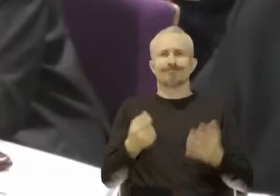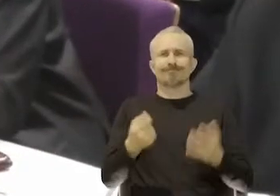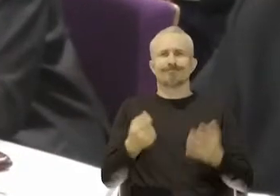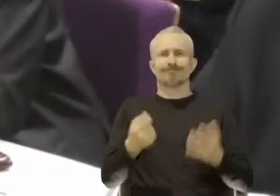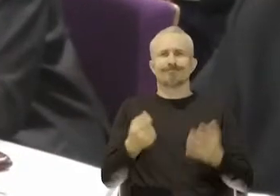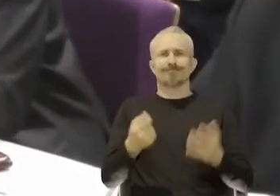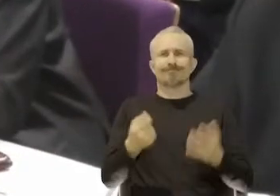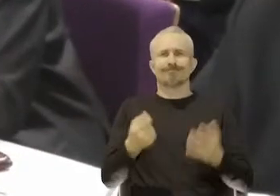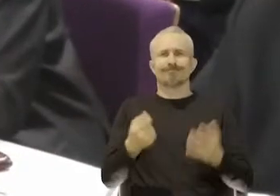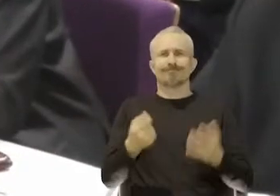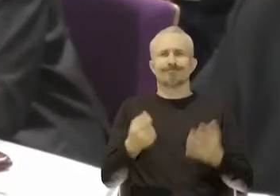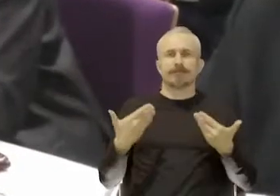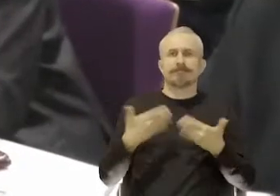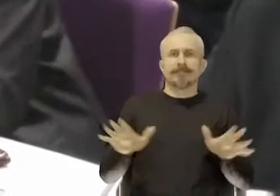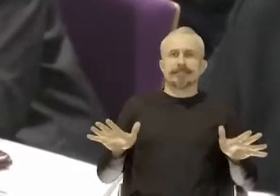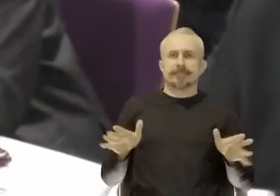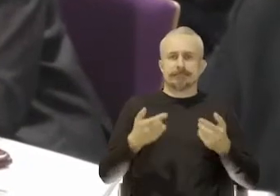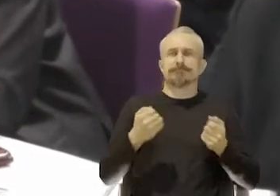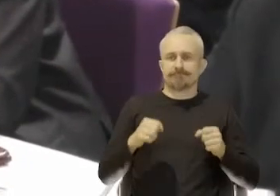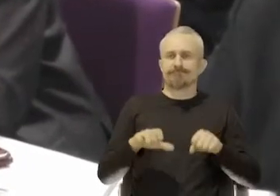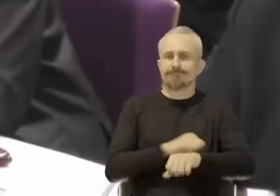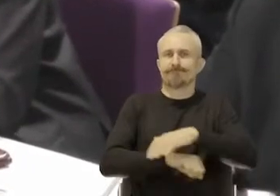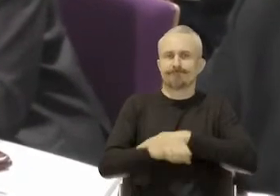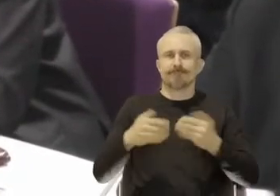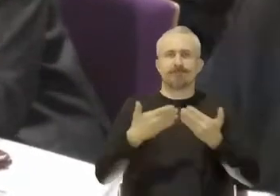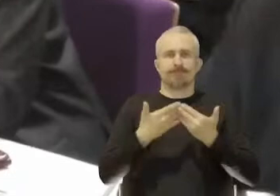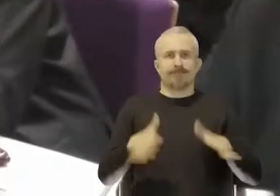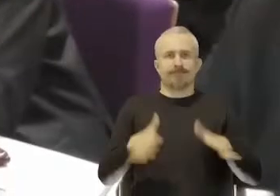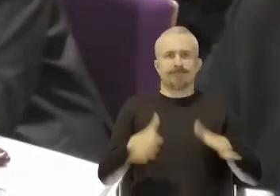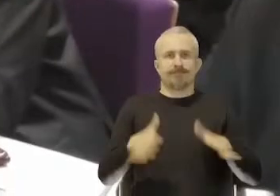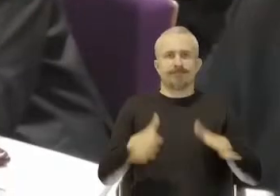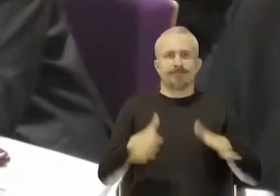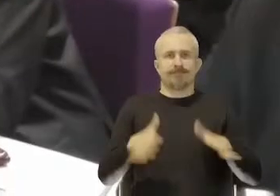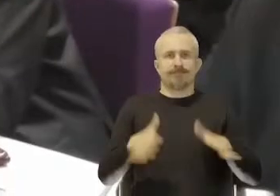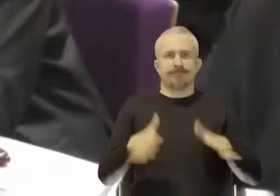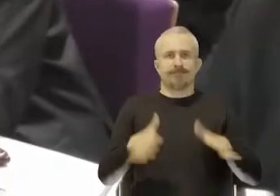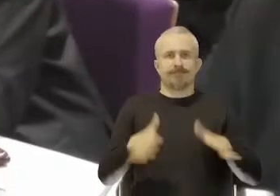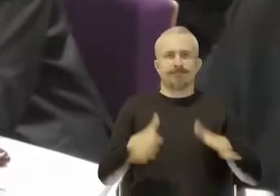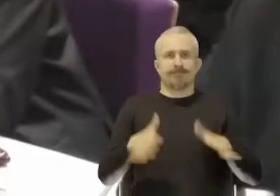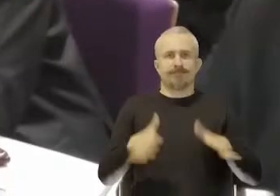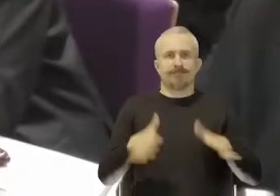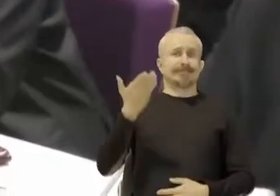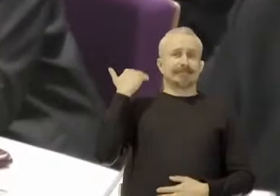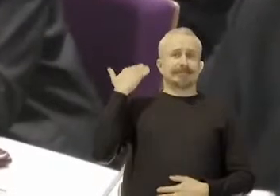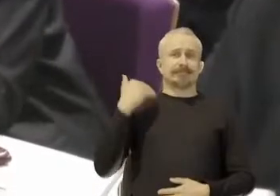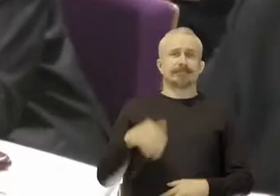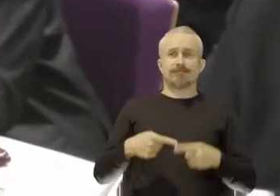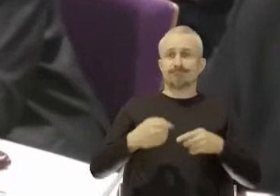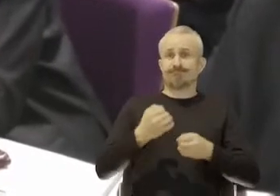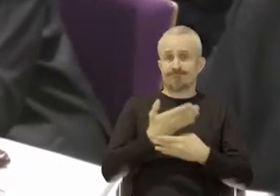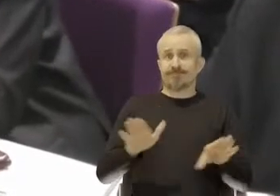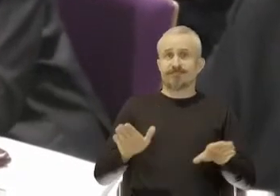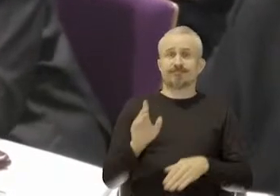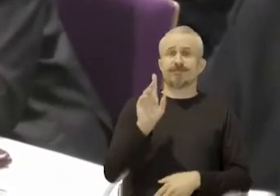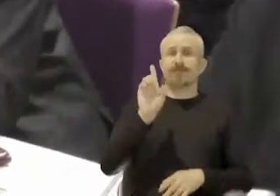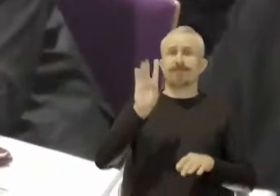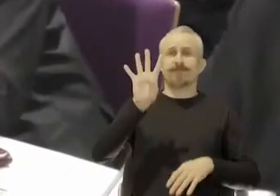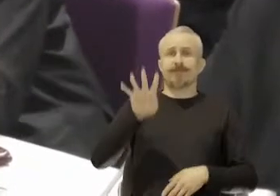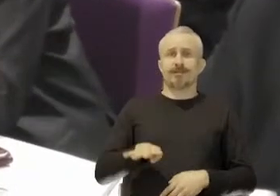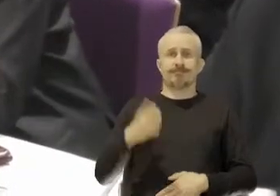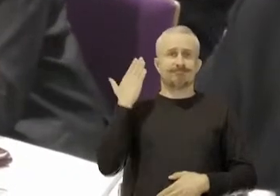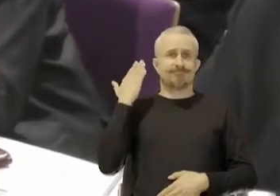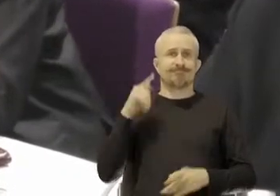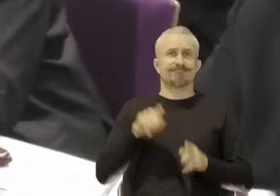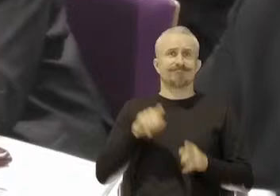2019, in the month of April, we developed the National Urban Policy, which was also approved and is